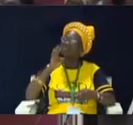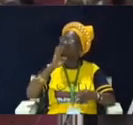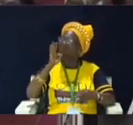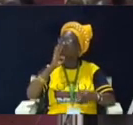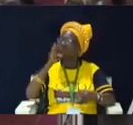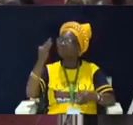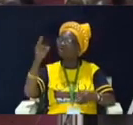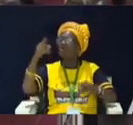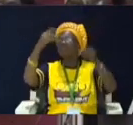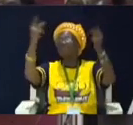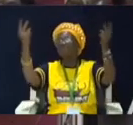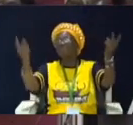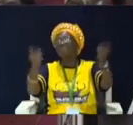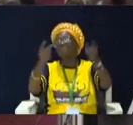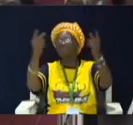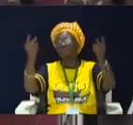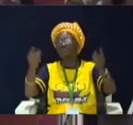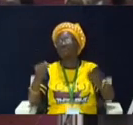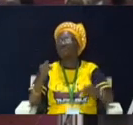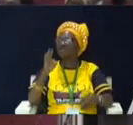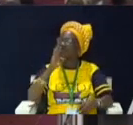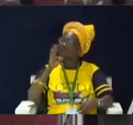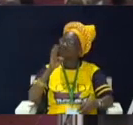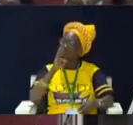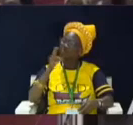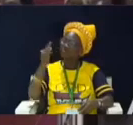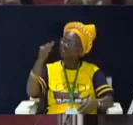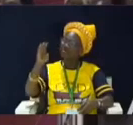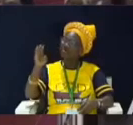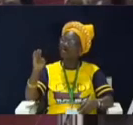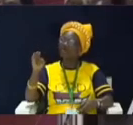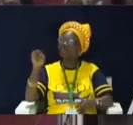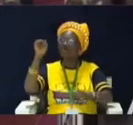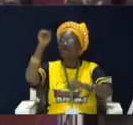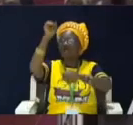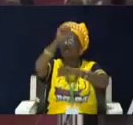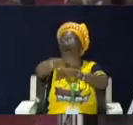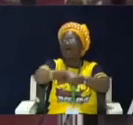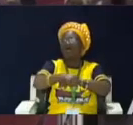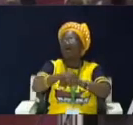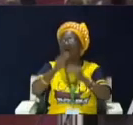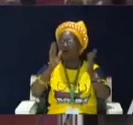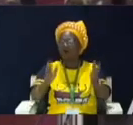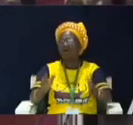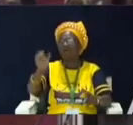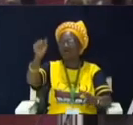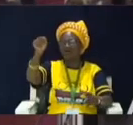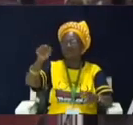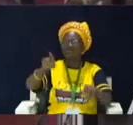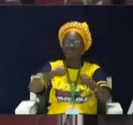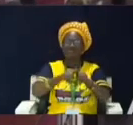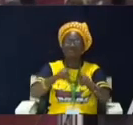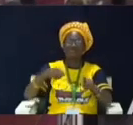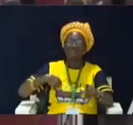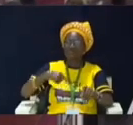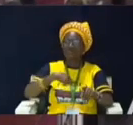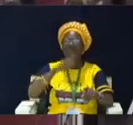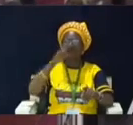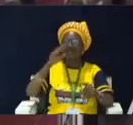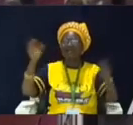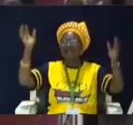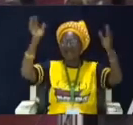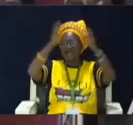victory, a meal of triumph. So we are gathered together